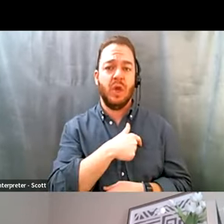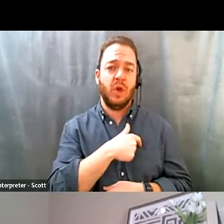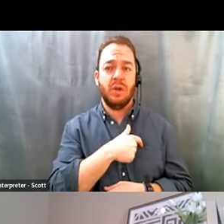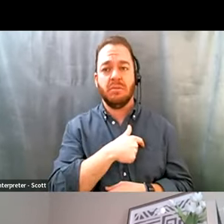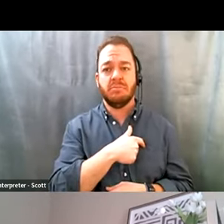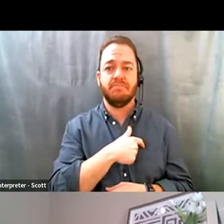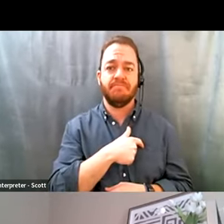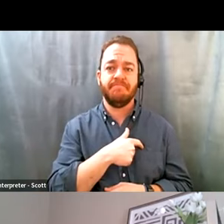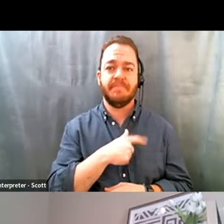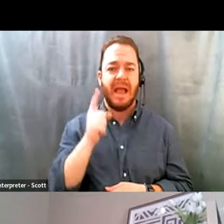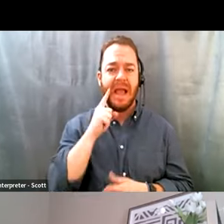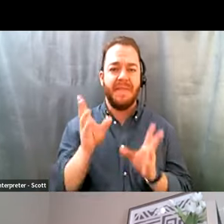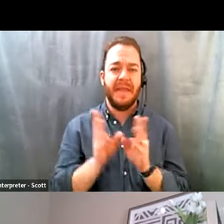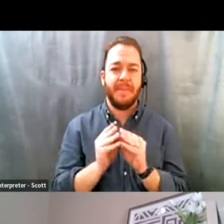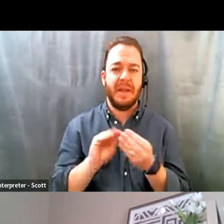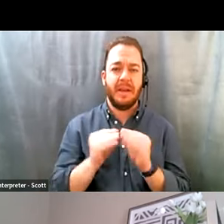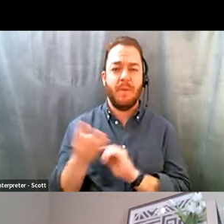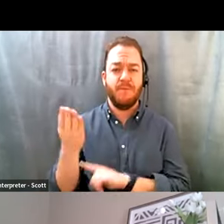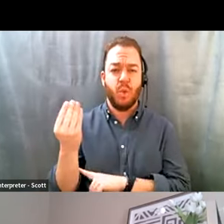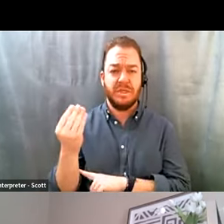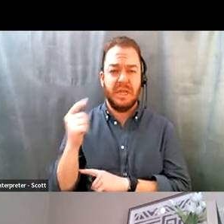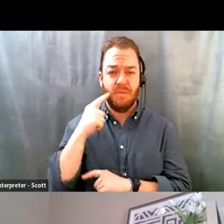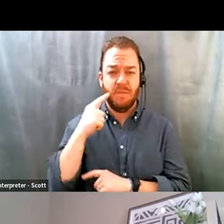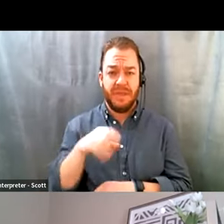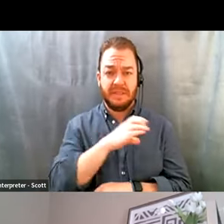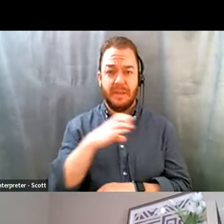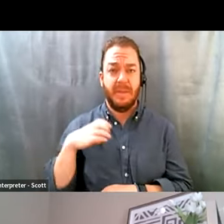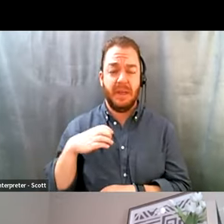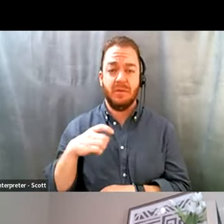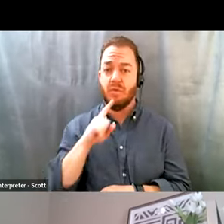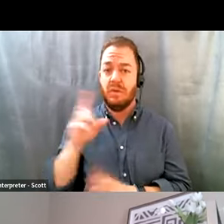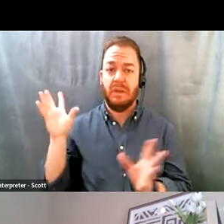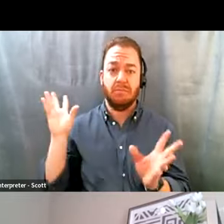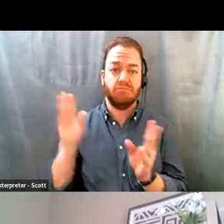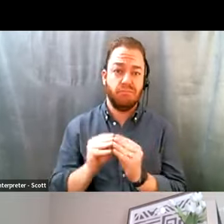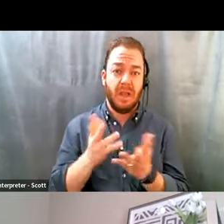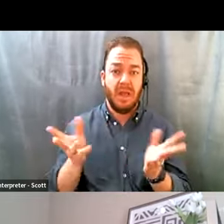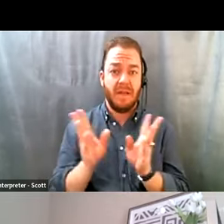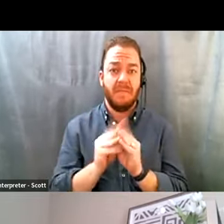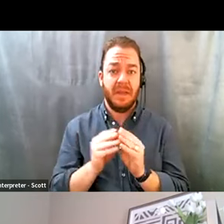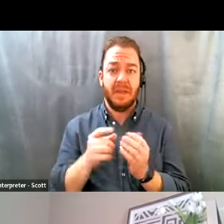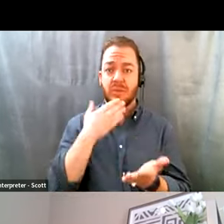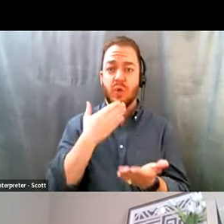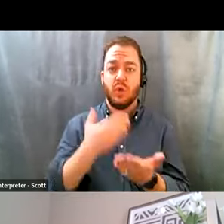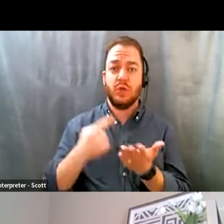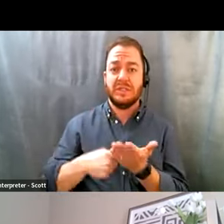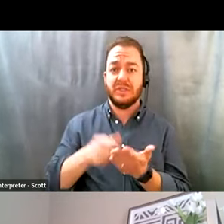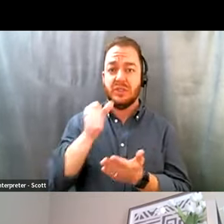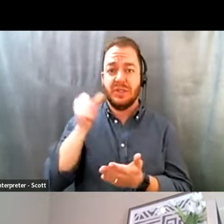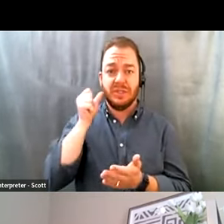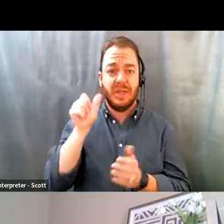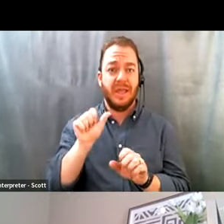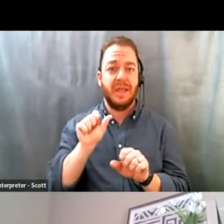meeting number 14 for this subcommittee. So they are definitely adding up. Had a great discussion yesterday with our acquisition